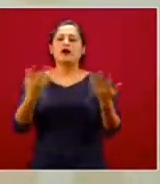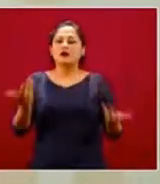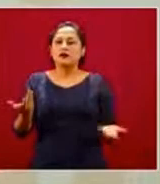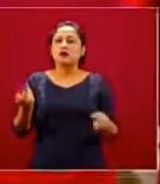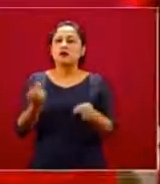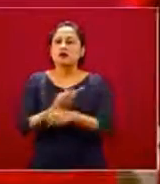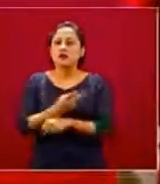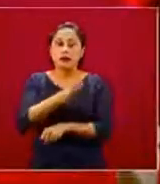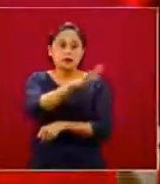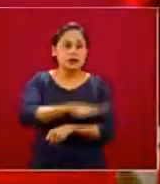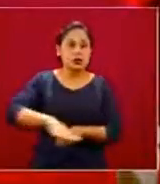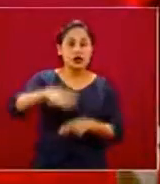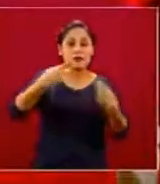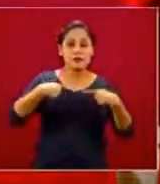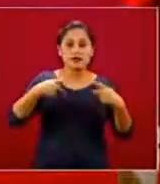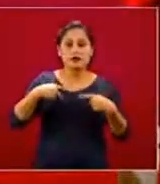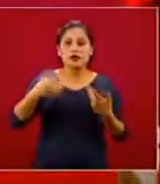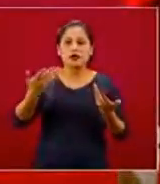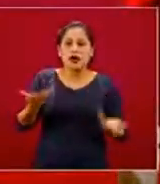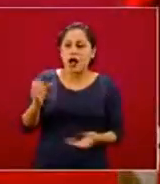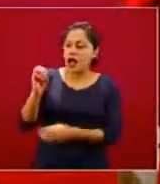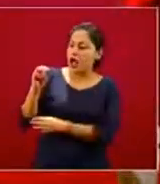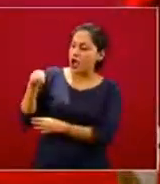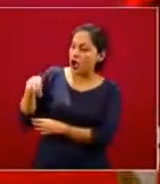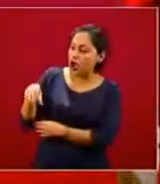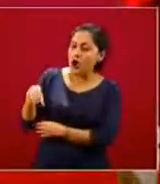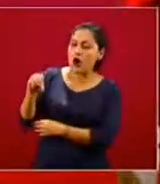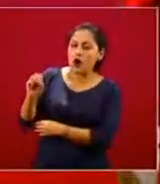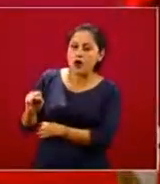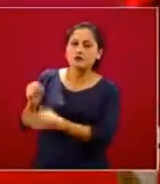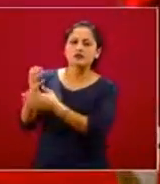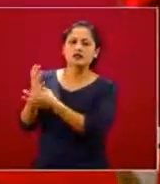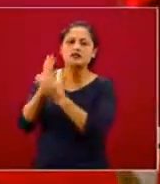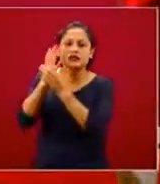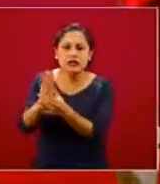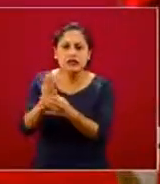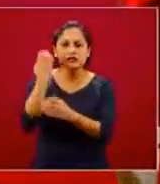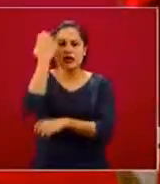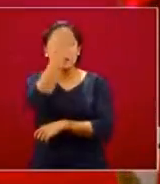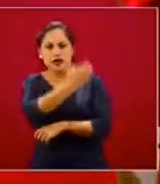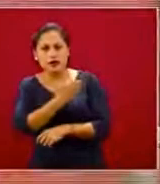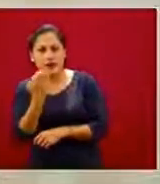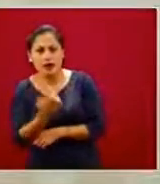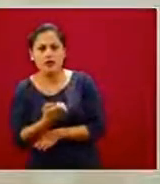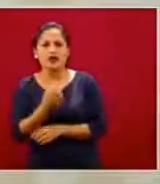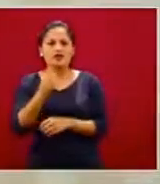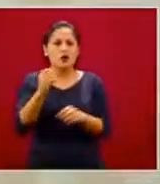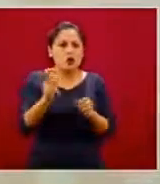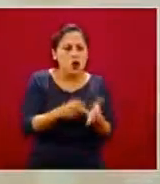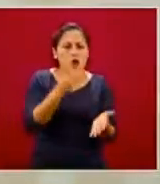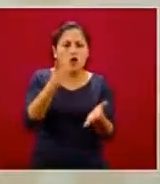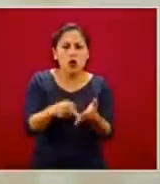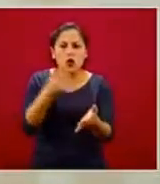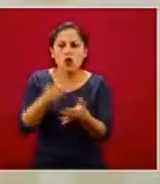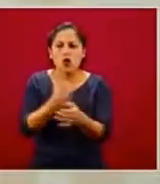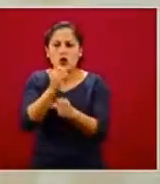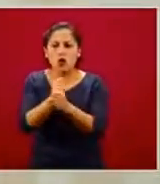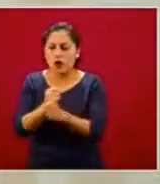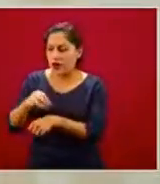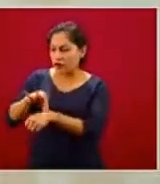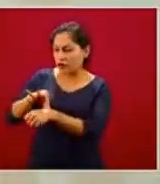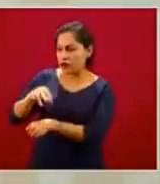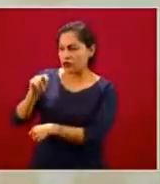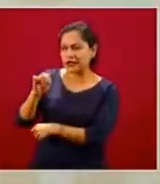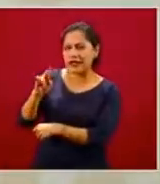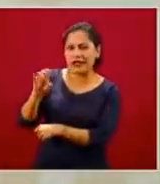about. So people aren't saying, oh, we shouldn't listen to the WHO, we should be doing mass testing.